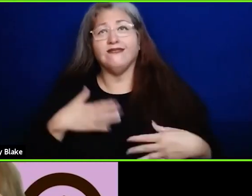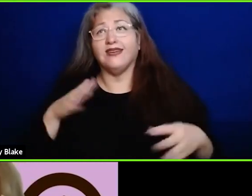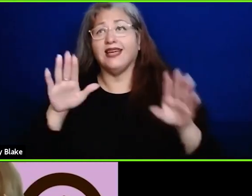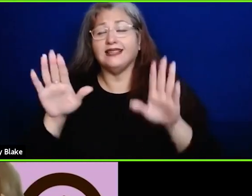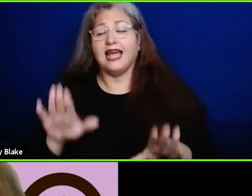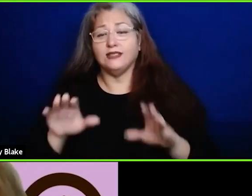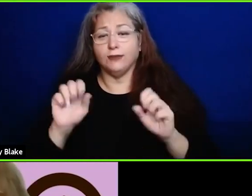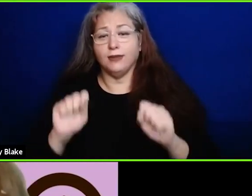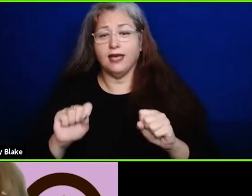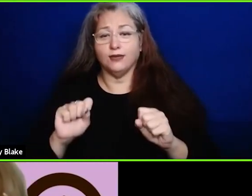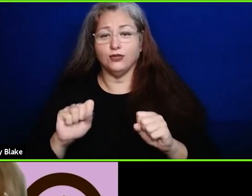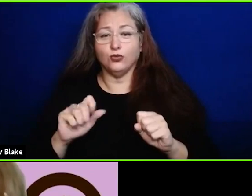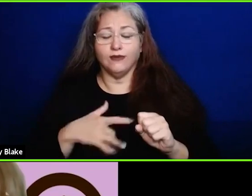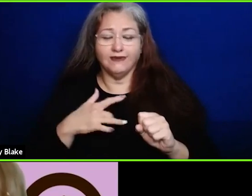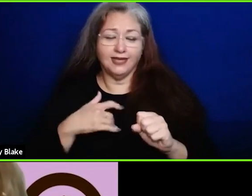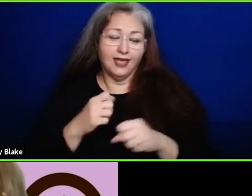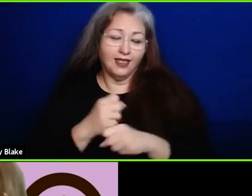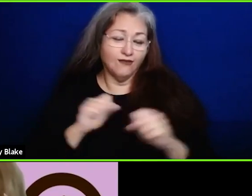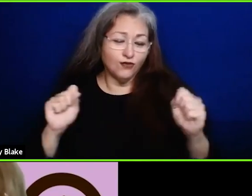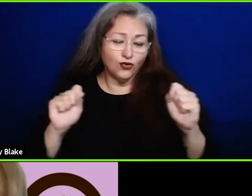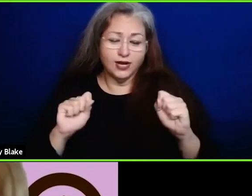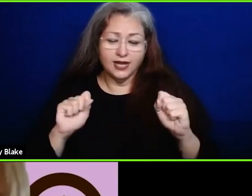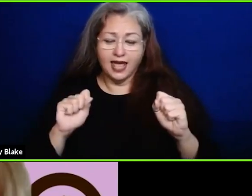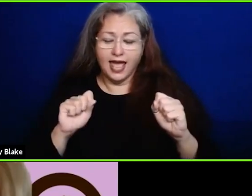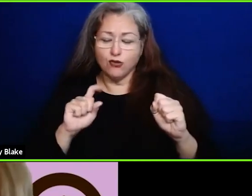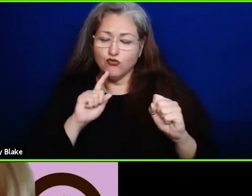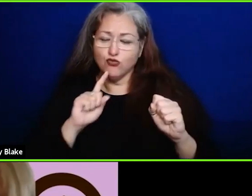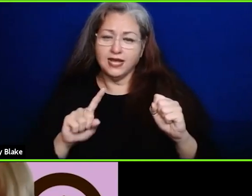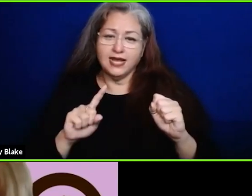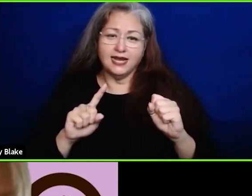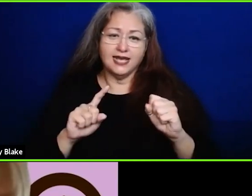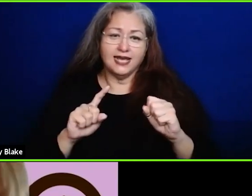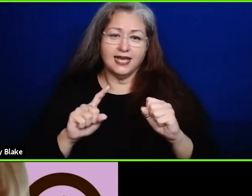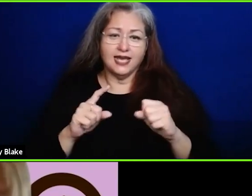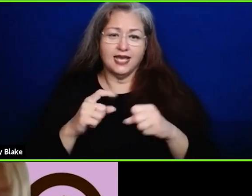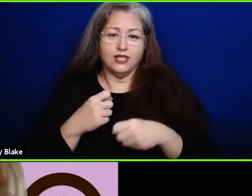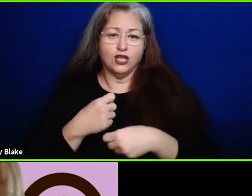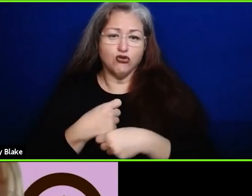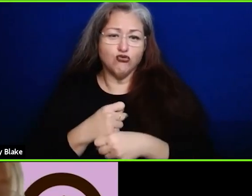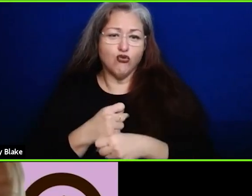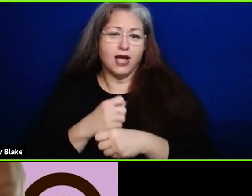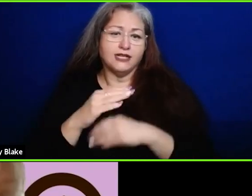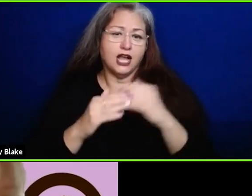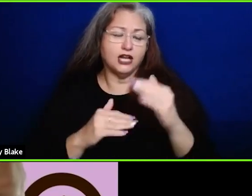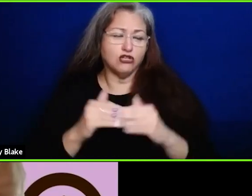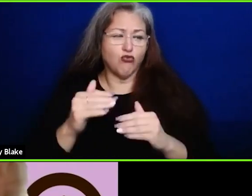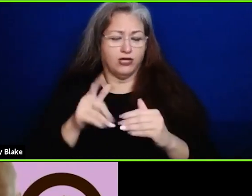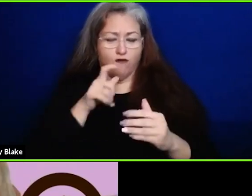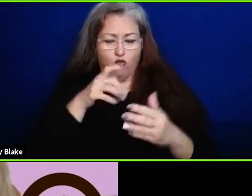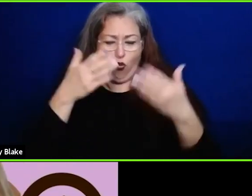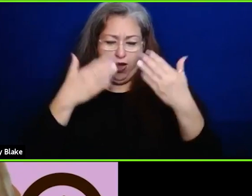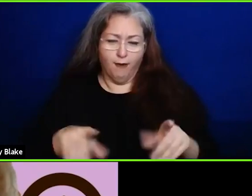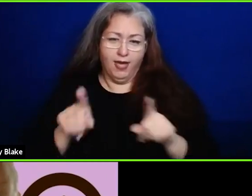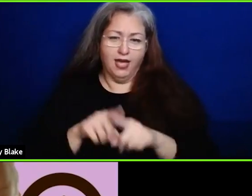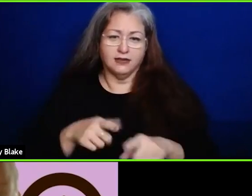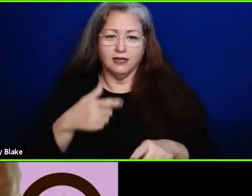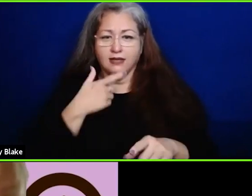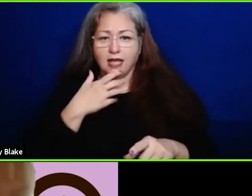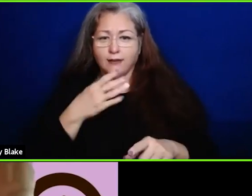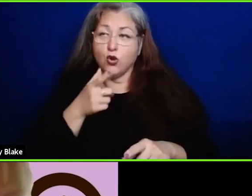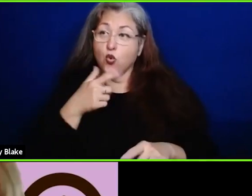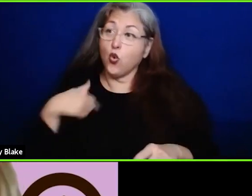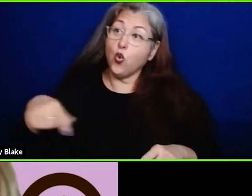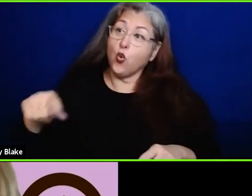to feel free and to really construct. It was a part of the construction of who I am as a lesbian and who we are